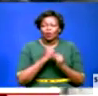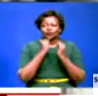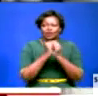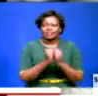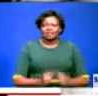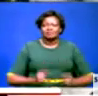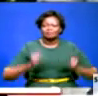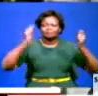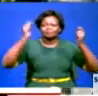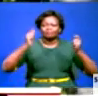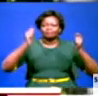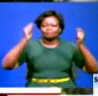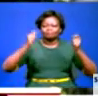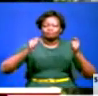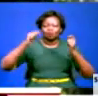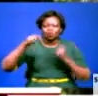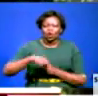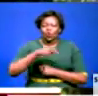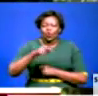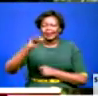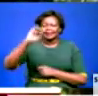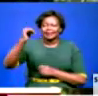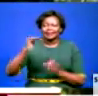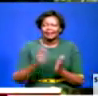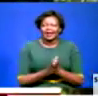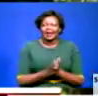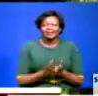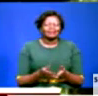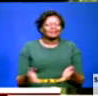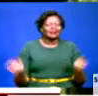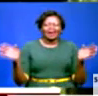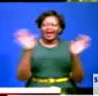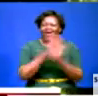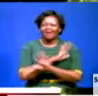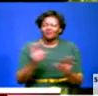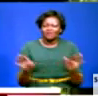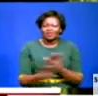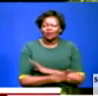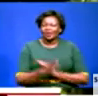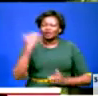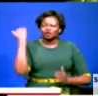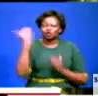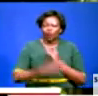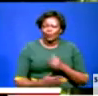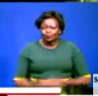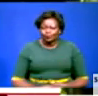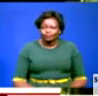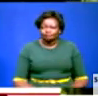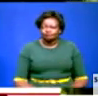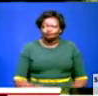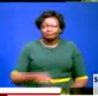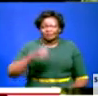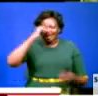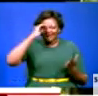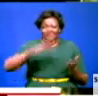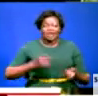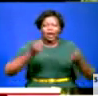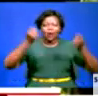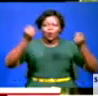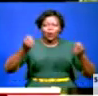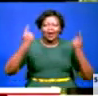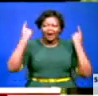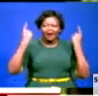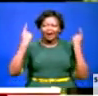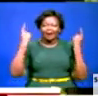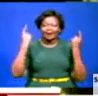make procession this city, and we will bring everything on a standstill. It is high time the governors realize and